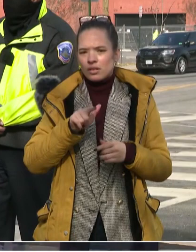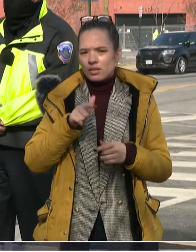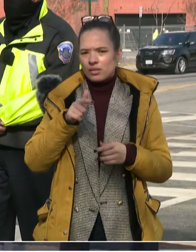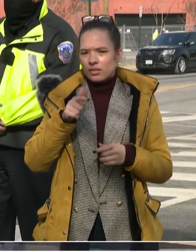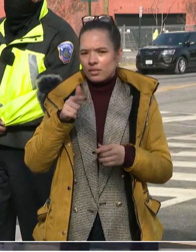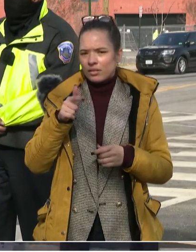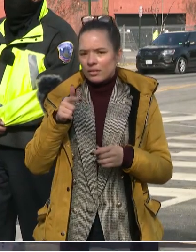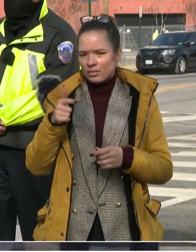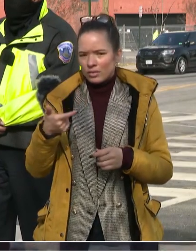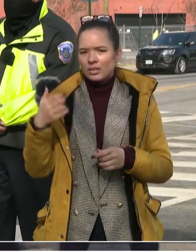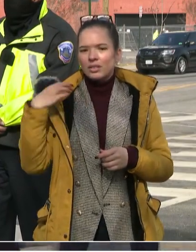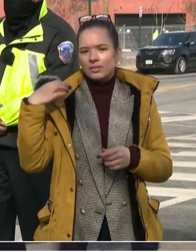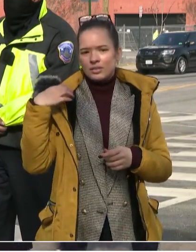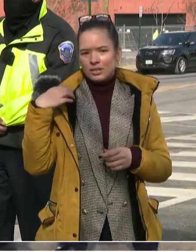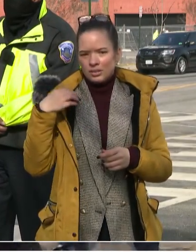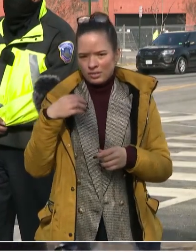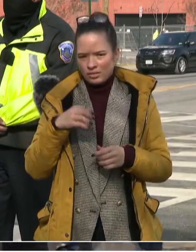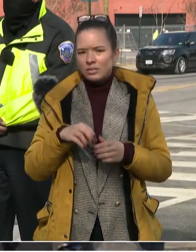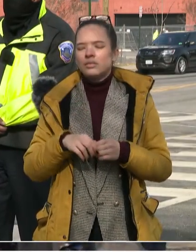Chief Conti.